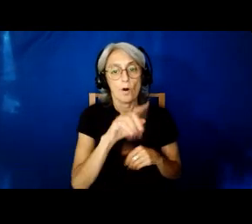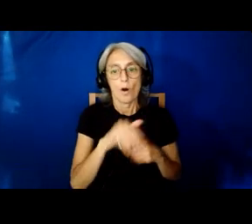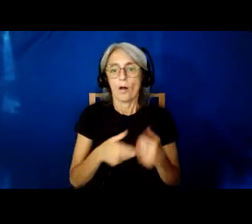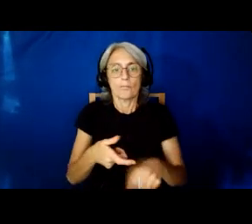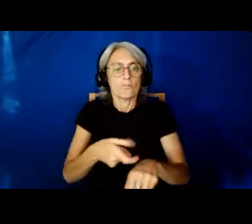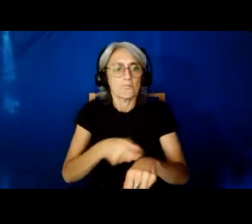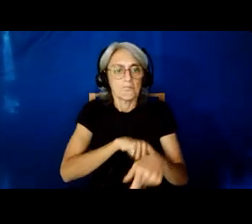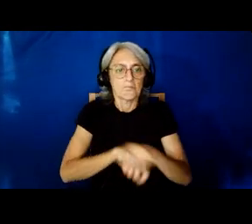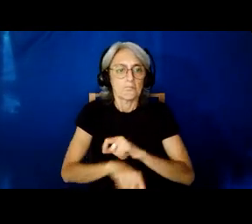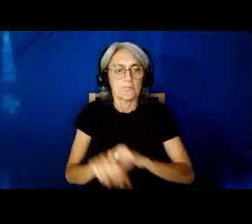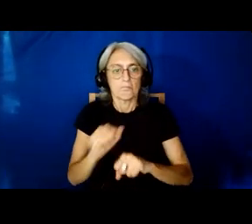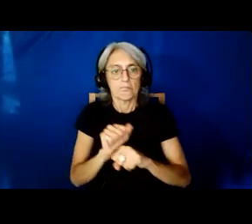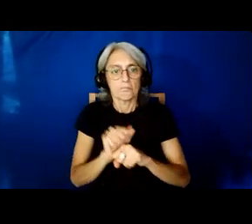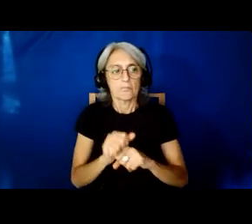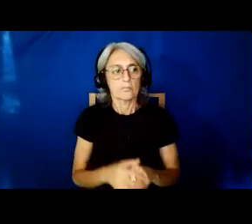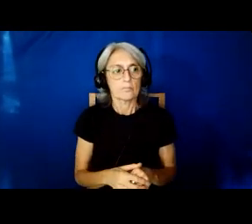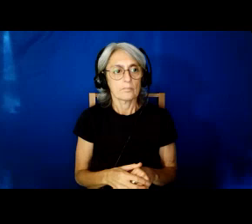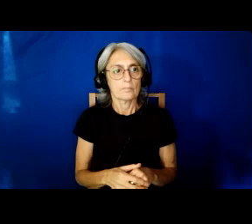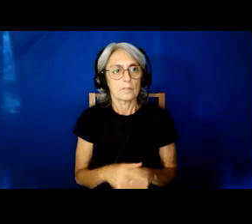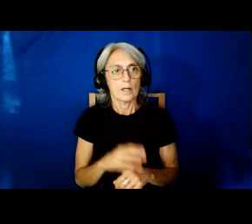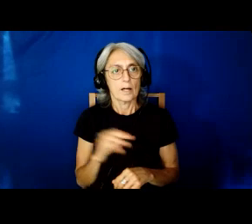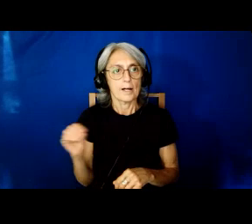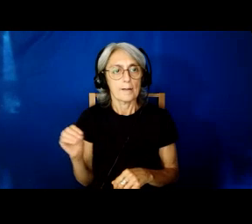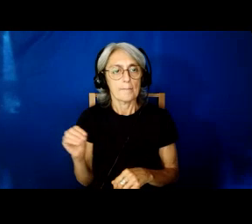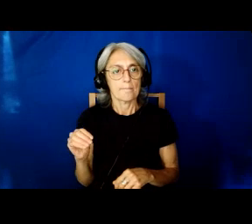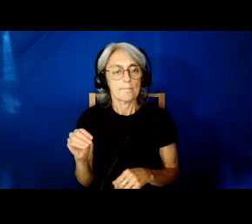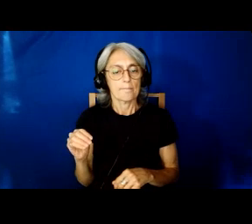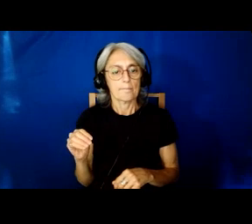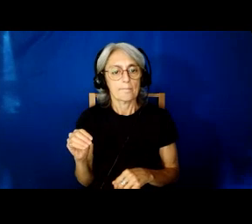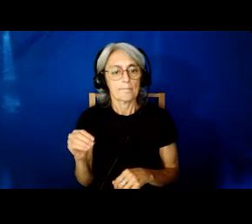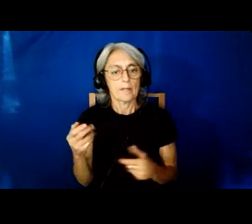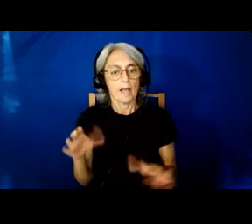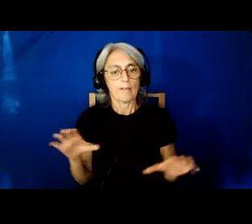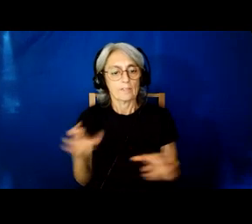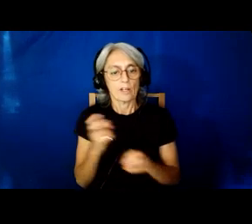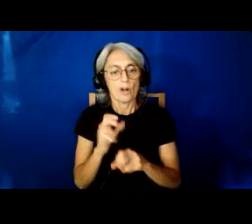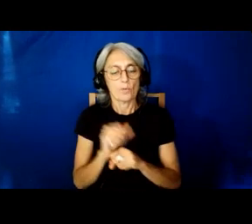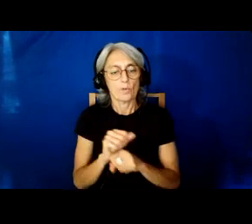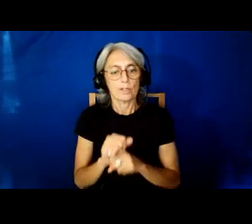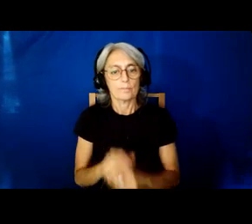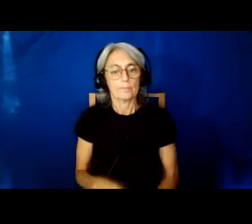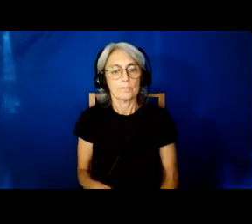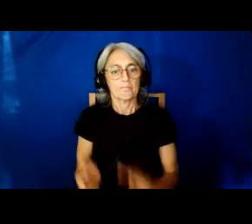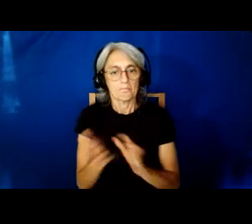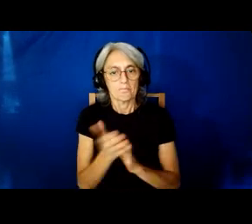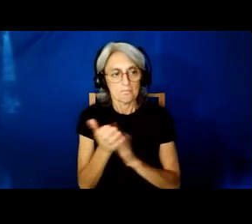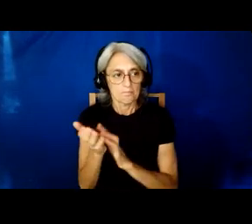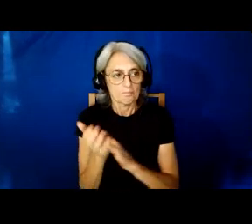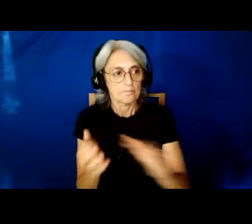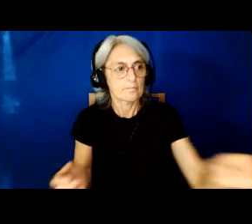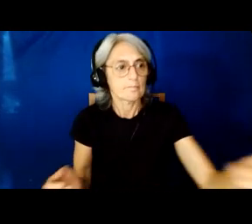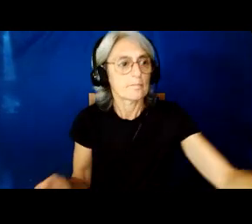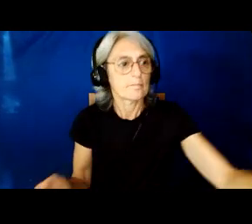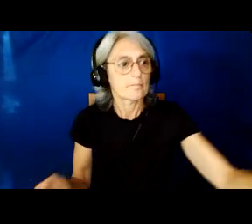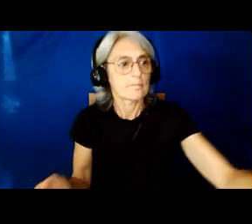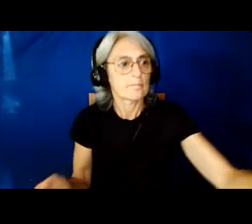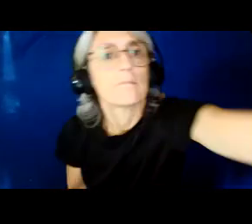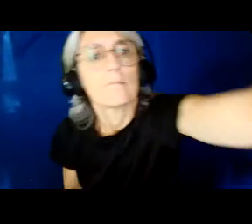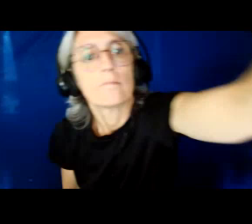sleeves and have done some hard work. So kudos to all of you. It's very